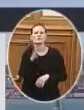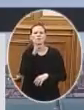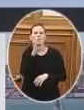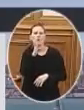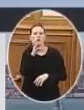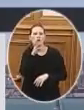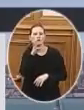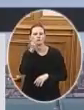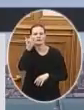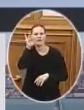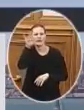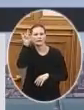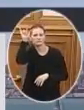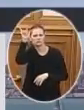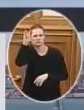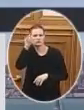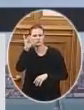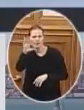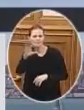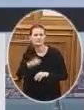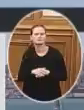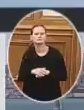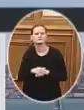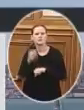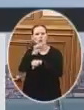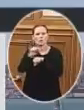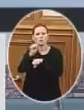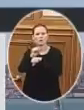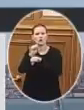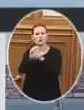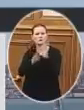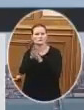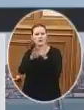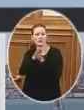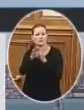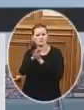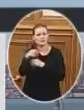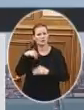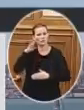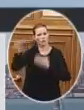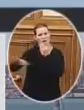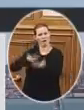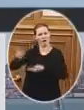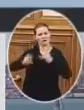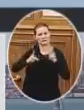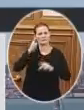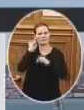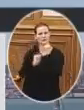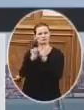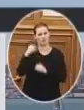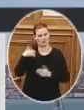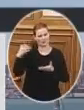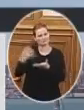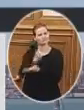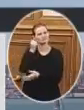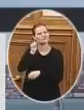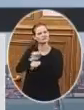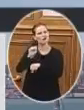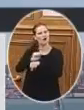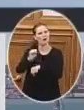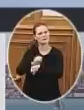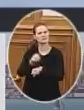Traffic Plan, the Workforce Development Plan, and then a Youth Involvement Plan, a new component that makes this